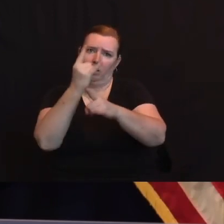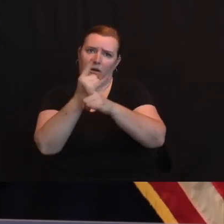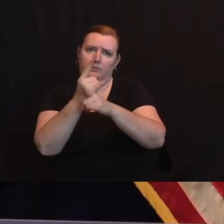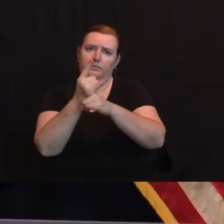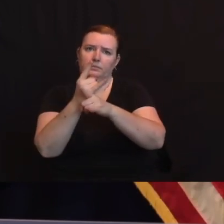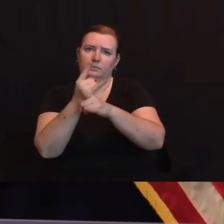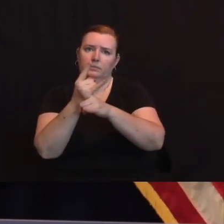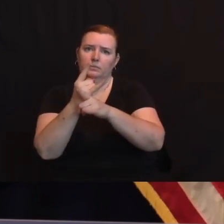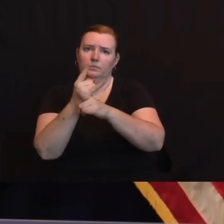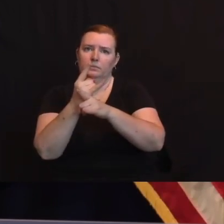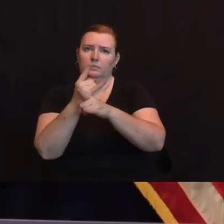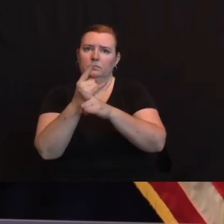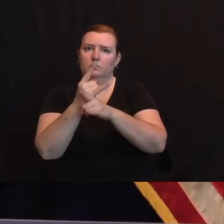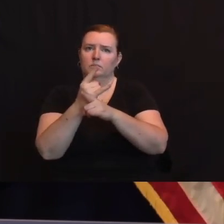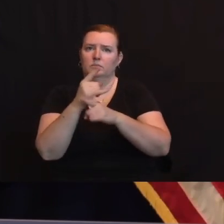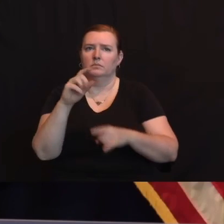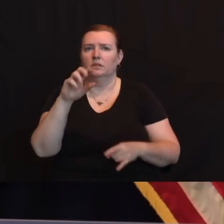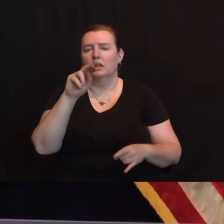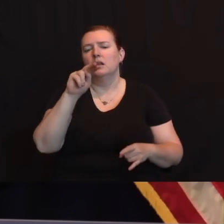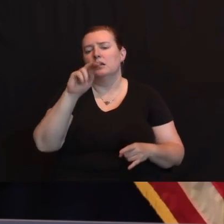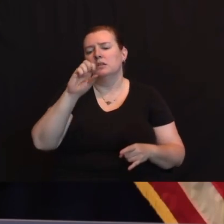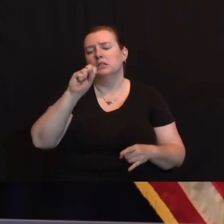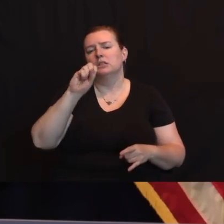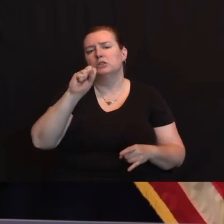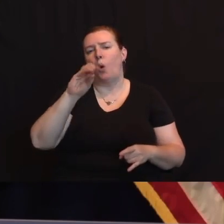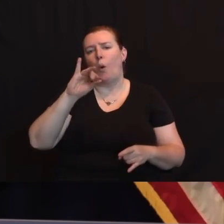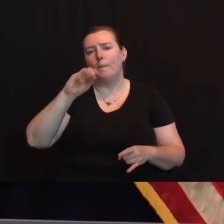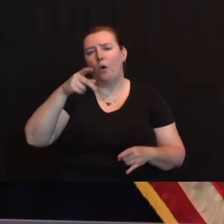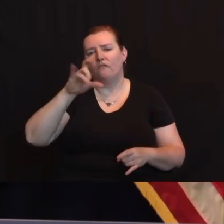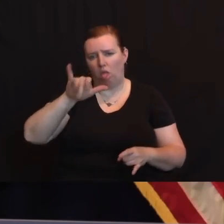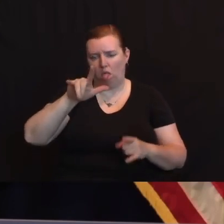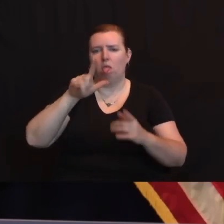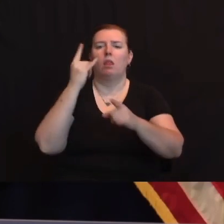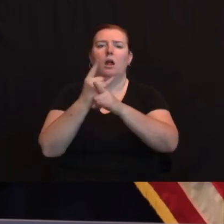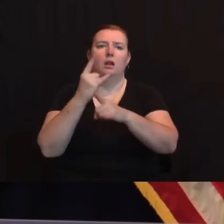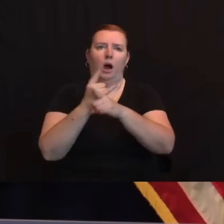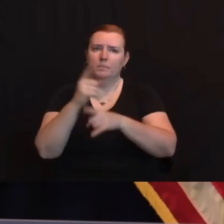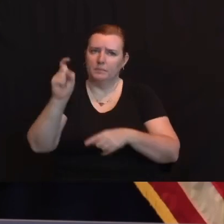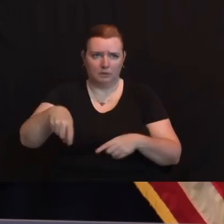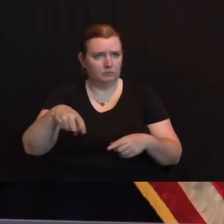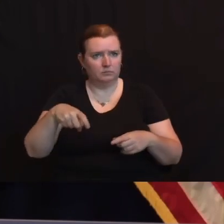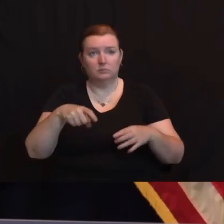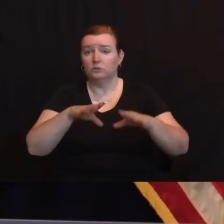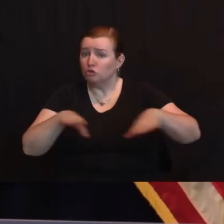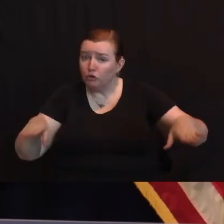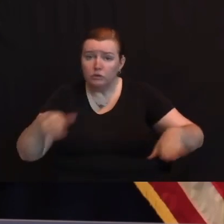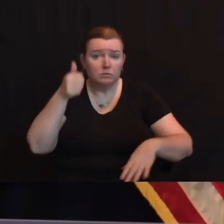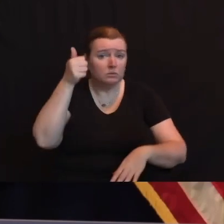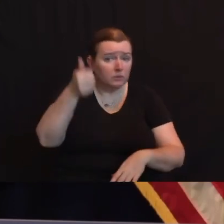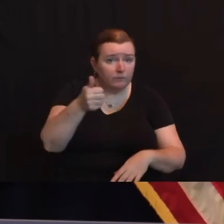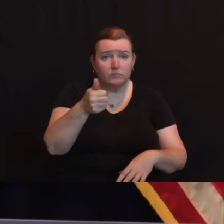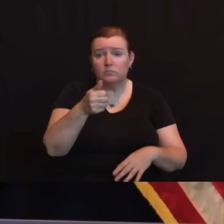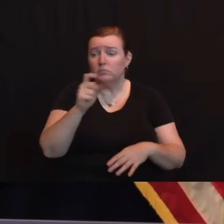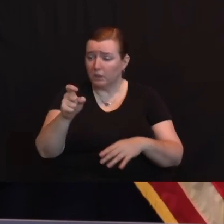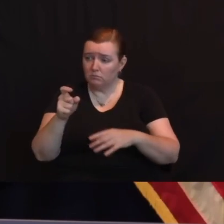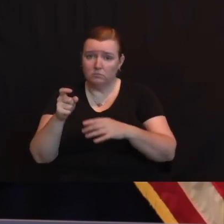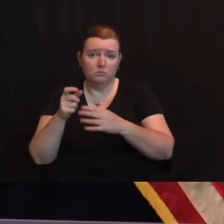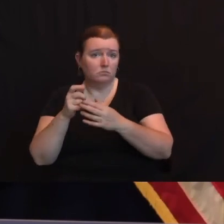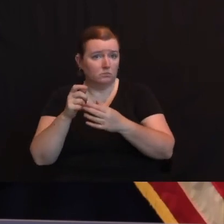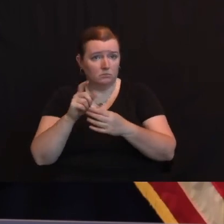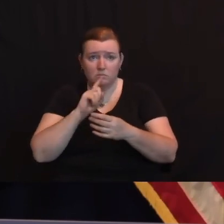alcohol. Use it often and tell children and people around you to do the same. Cover coughs and sneezes. This keeps your germs away from